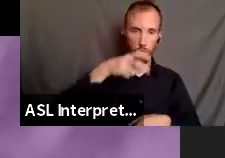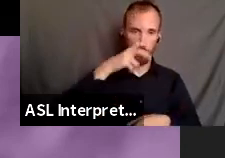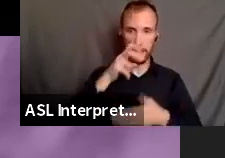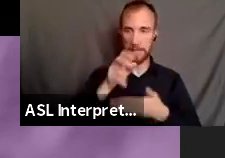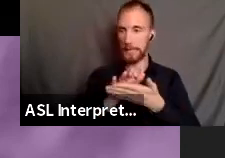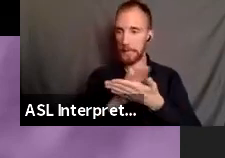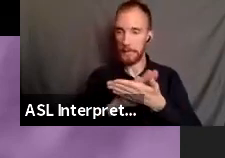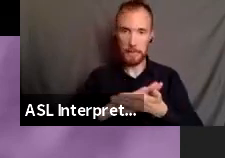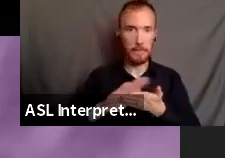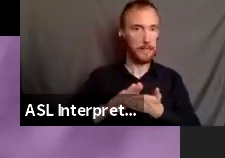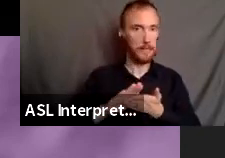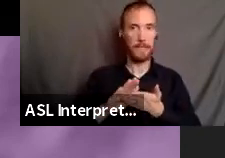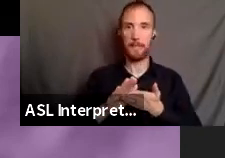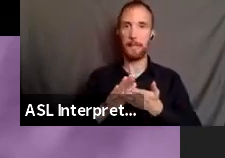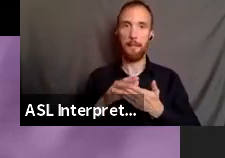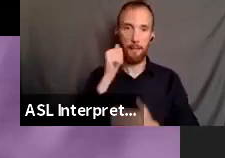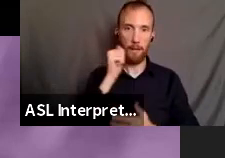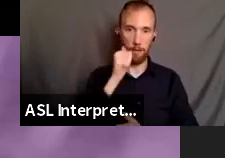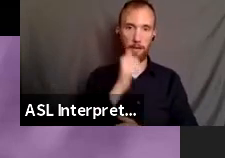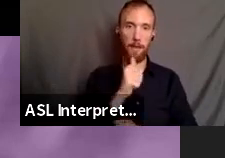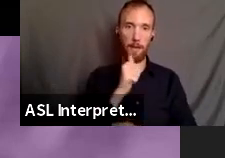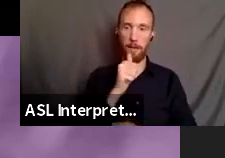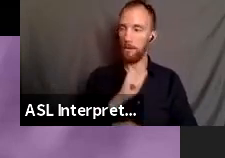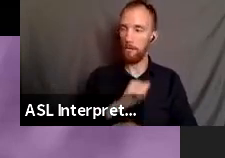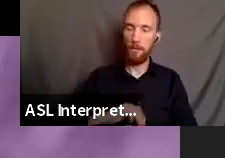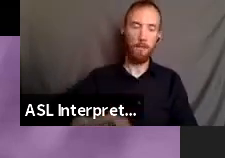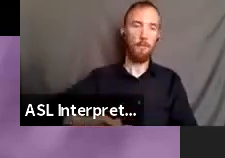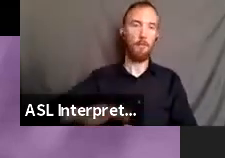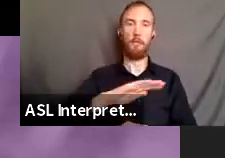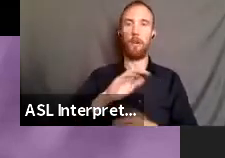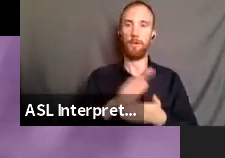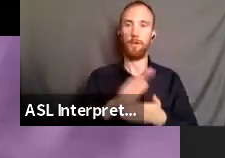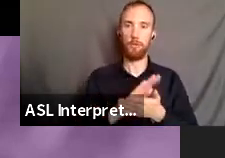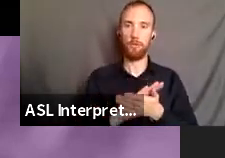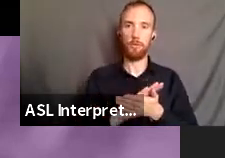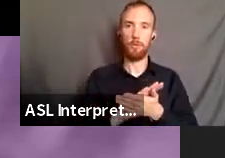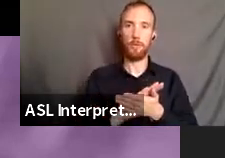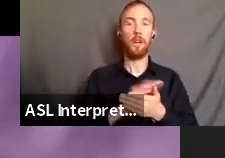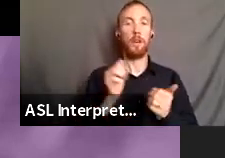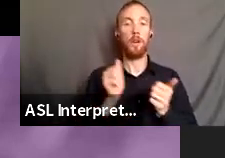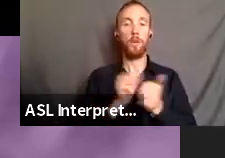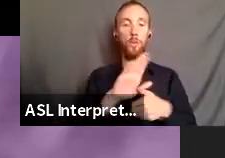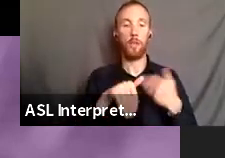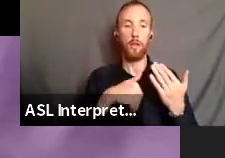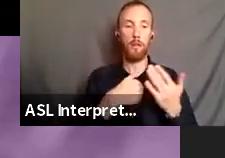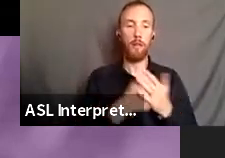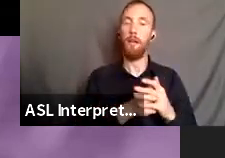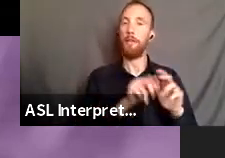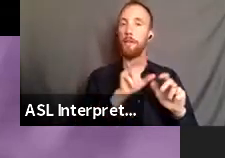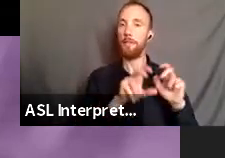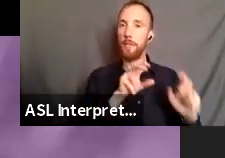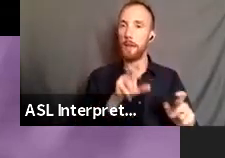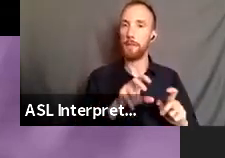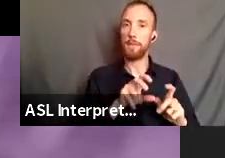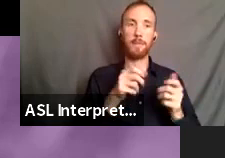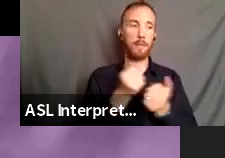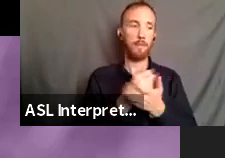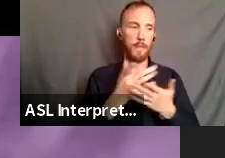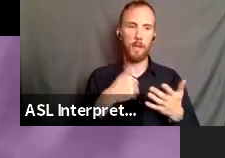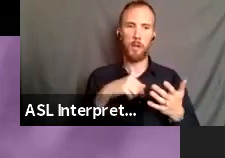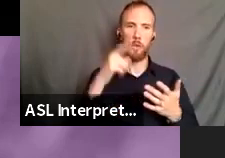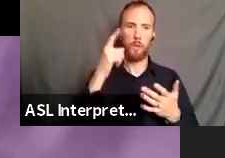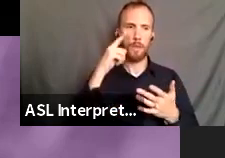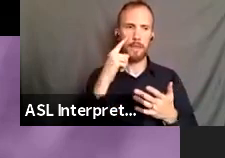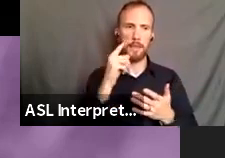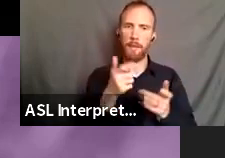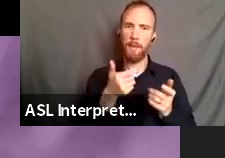every day in each of our schools with these investments and protocols we feel confident in our ability to keep the relatively small number of staff